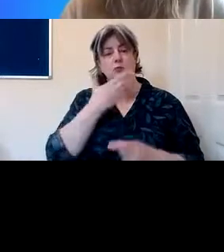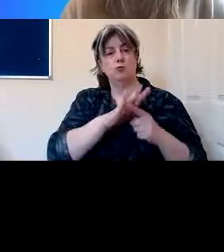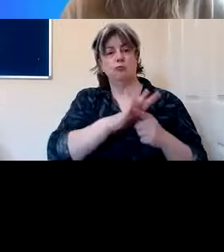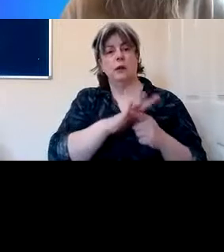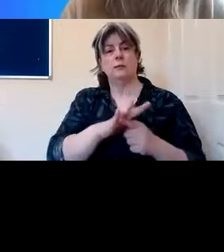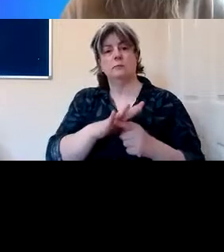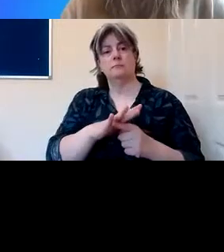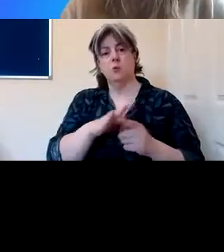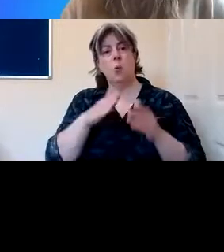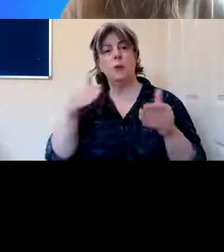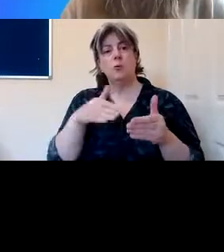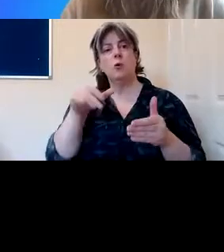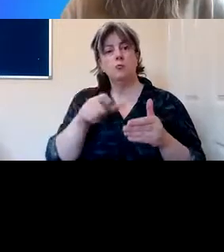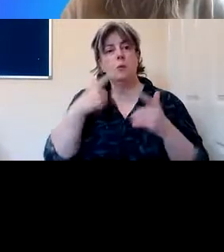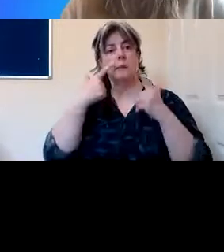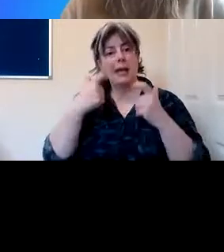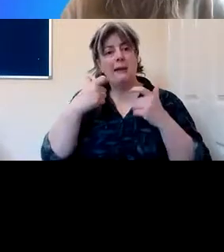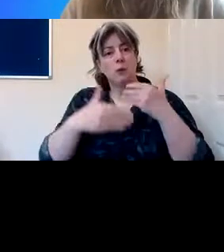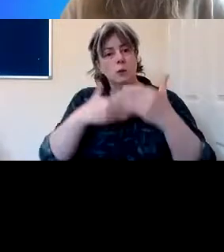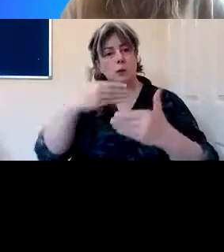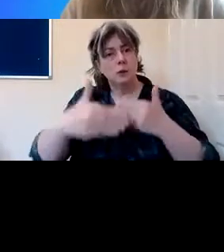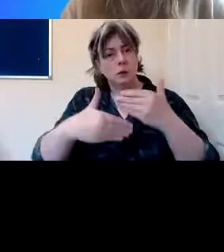it should be a proportionate approach.